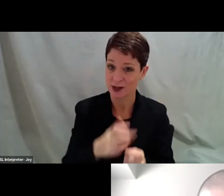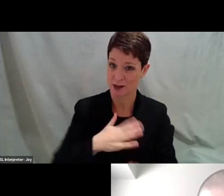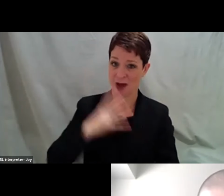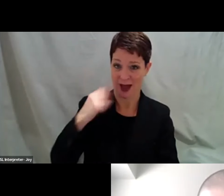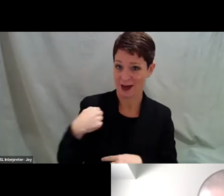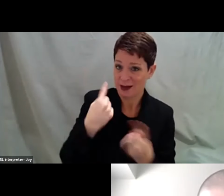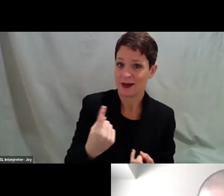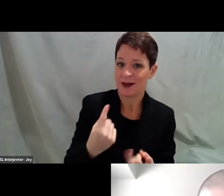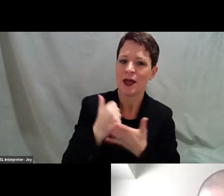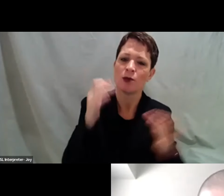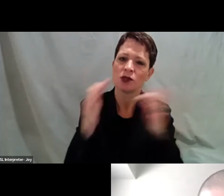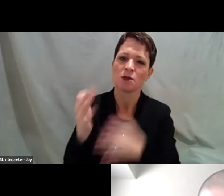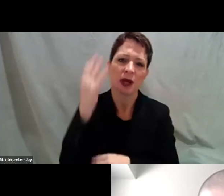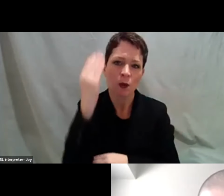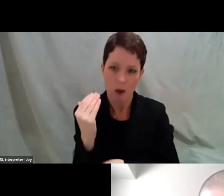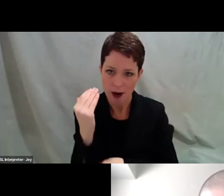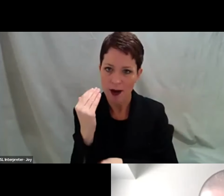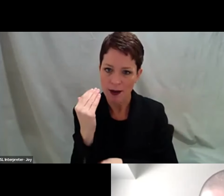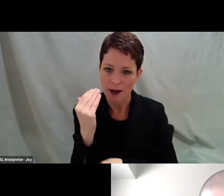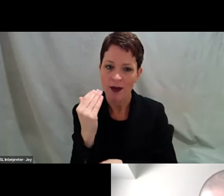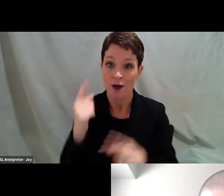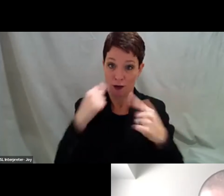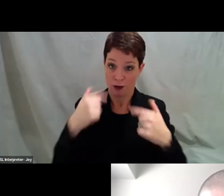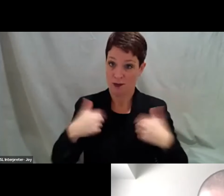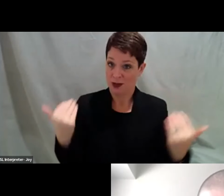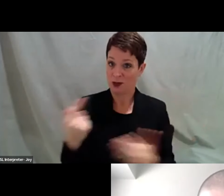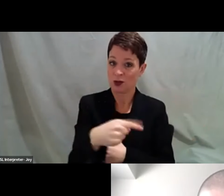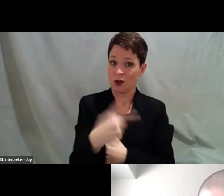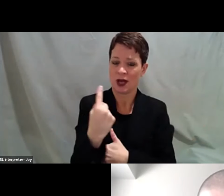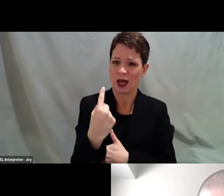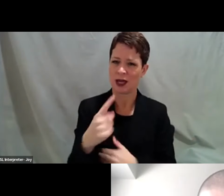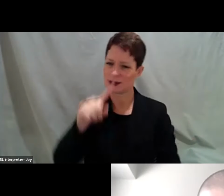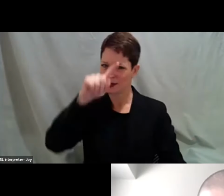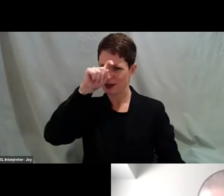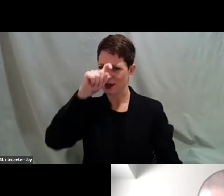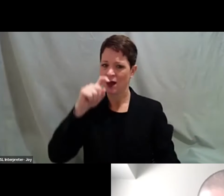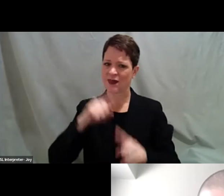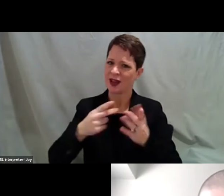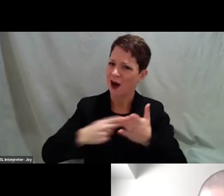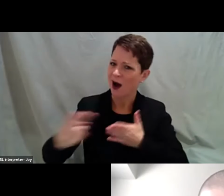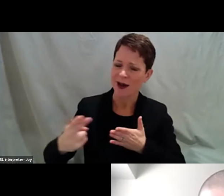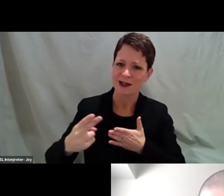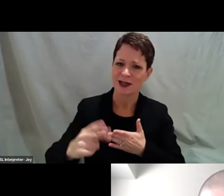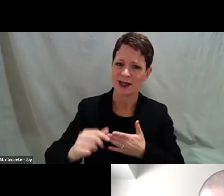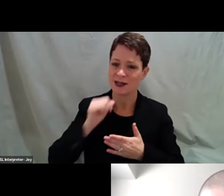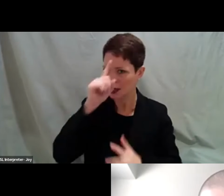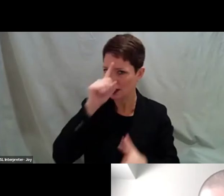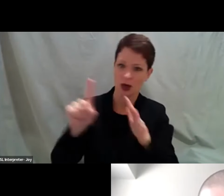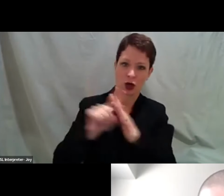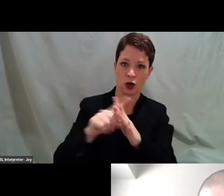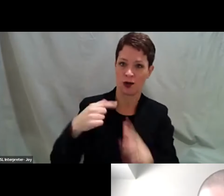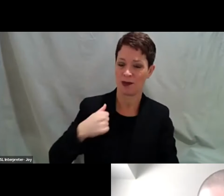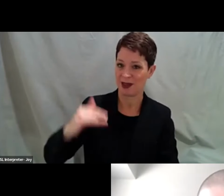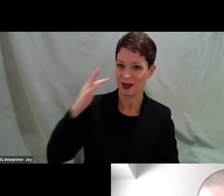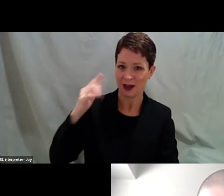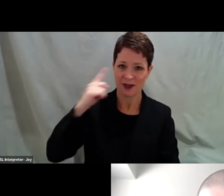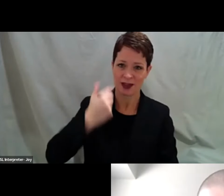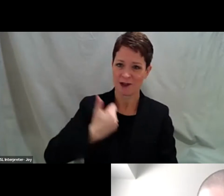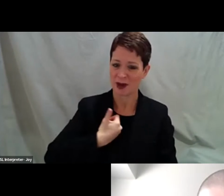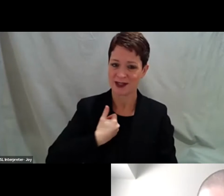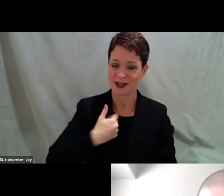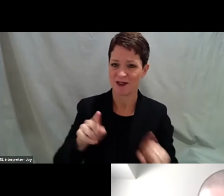to explain why it is to me today rather perplexing that it honestly did not even occur to me to think of myself